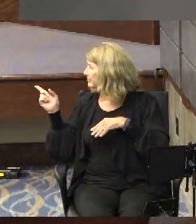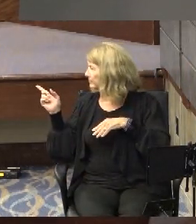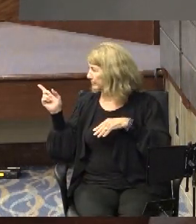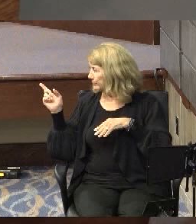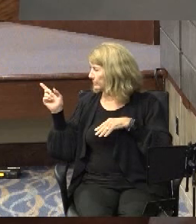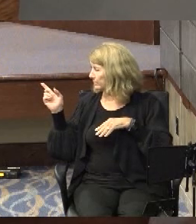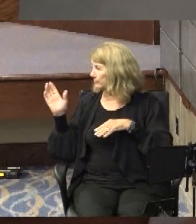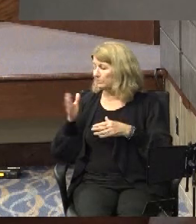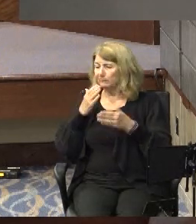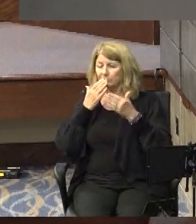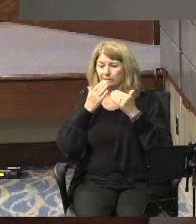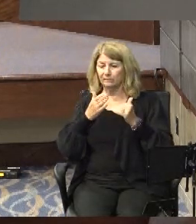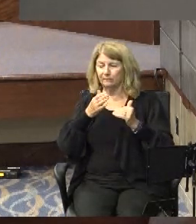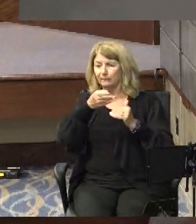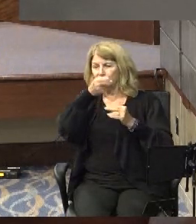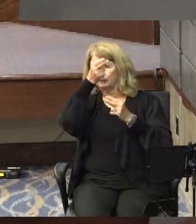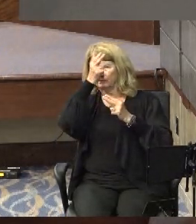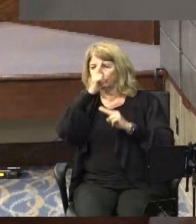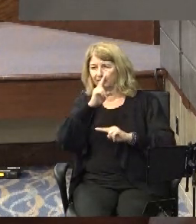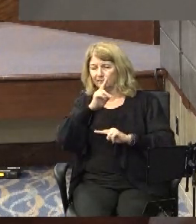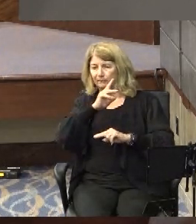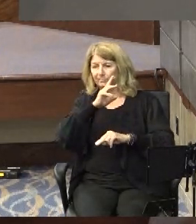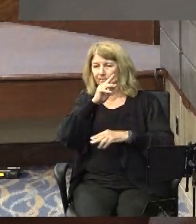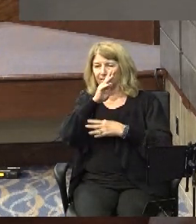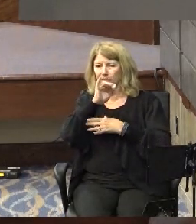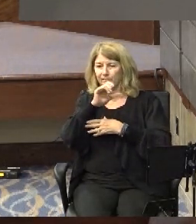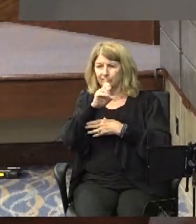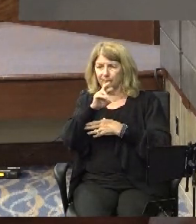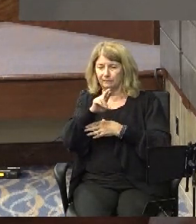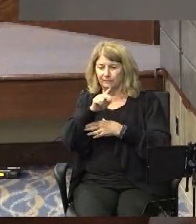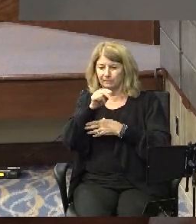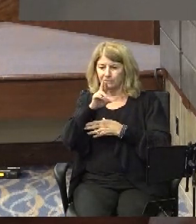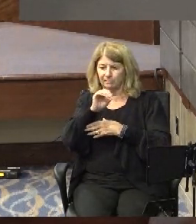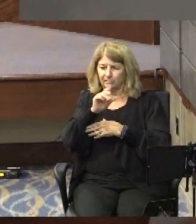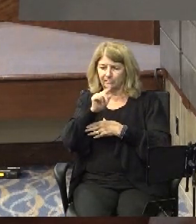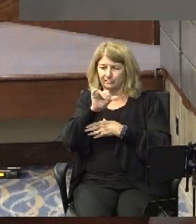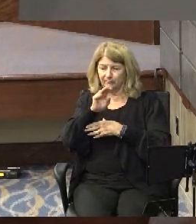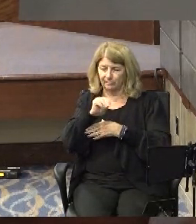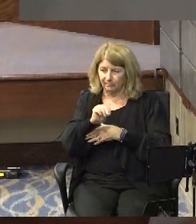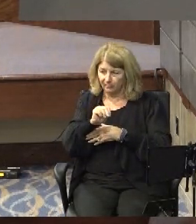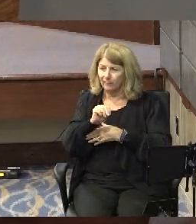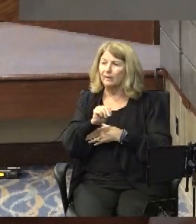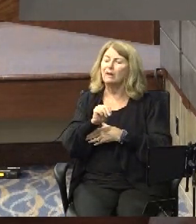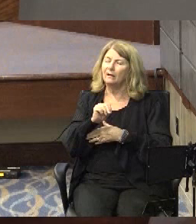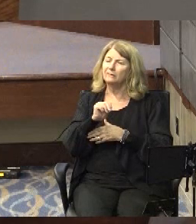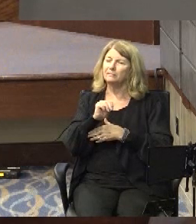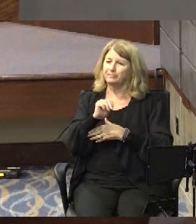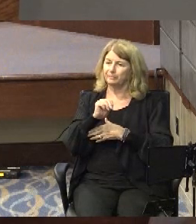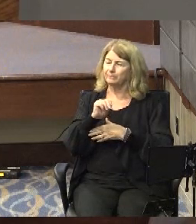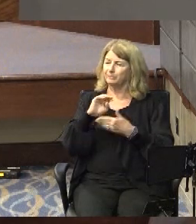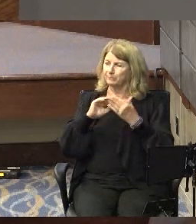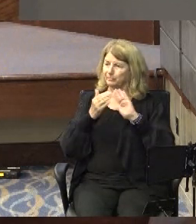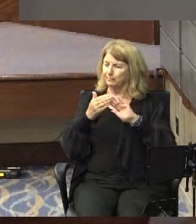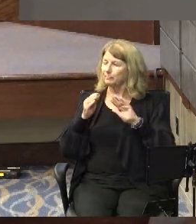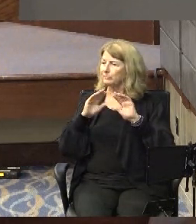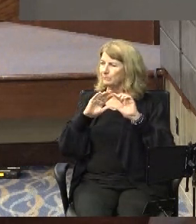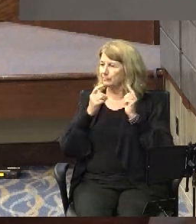But thank you, Honorable Mayor Pro Tem, council members, and city staff for the opportunity to address you tonight about resolution